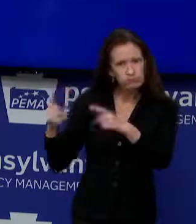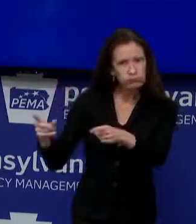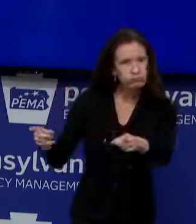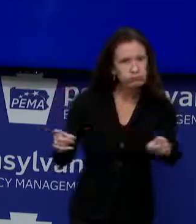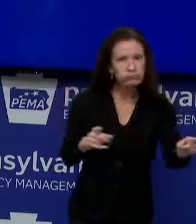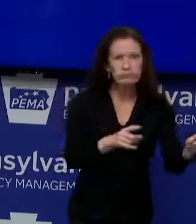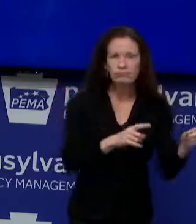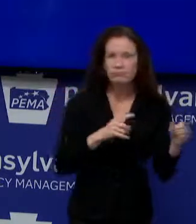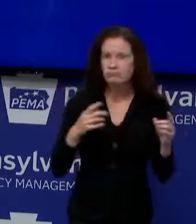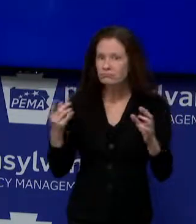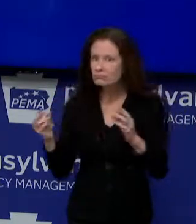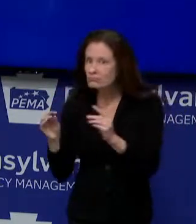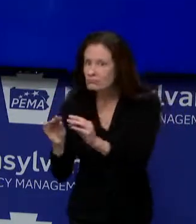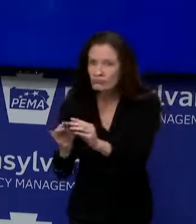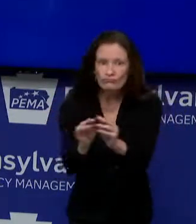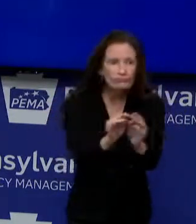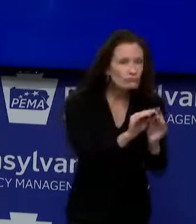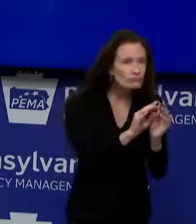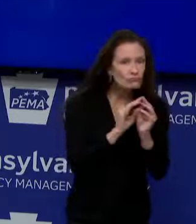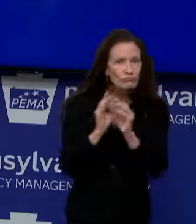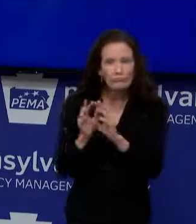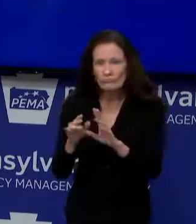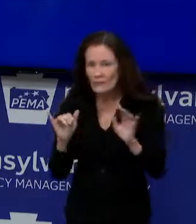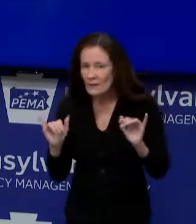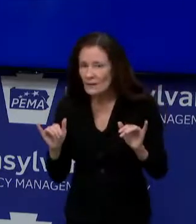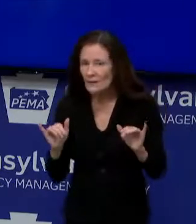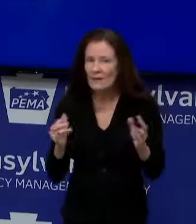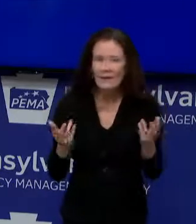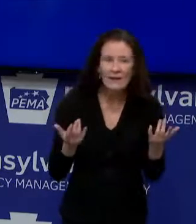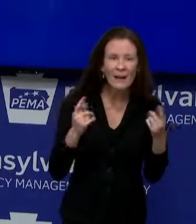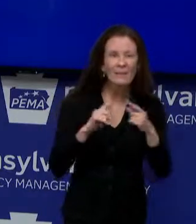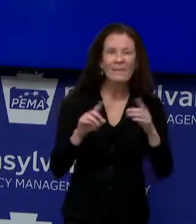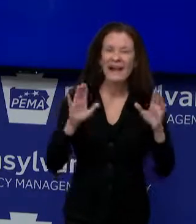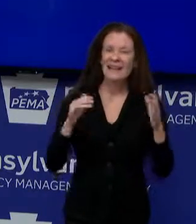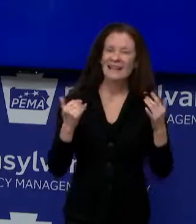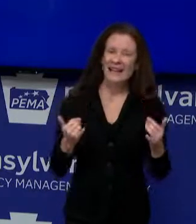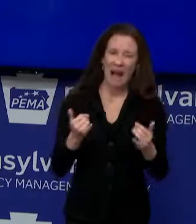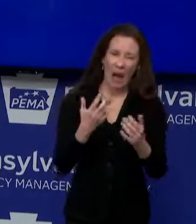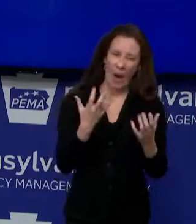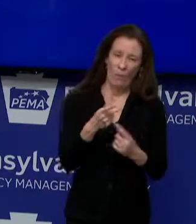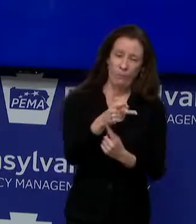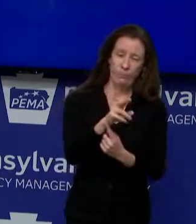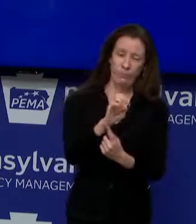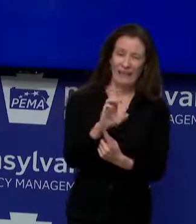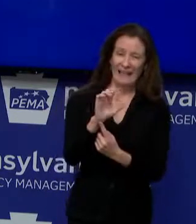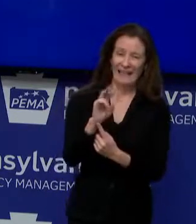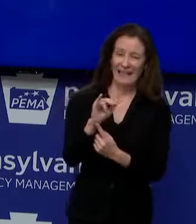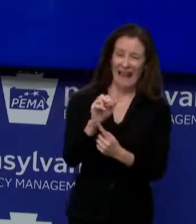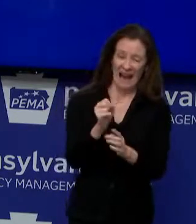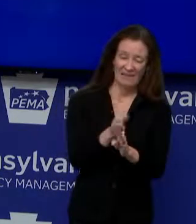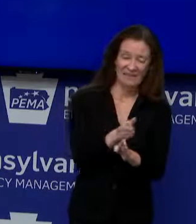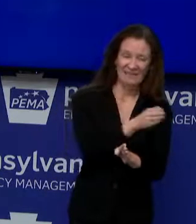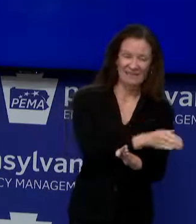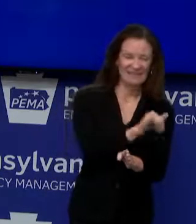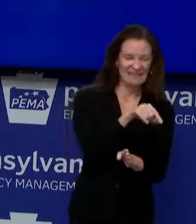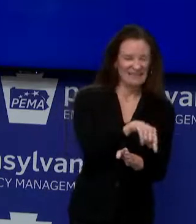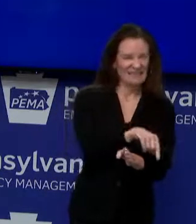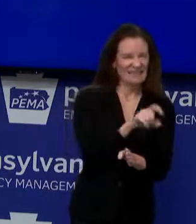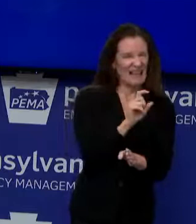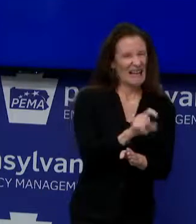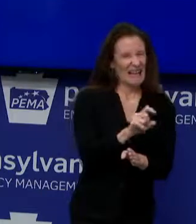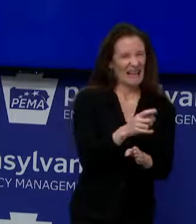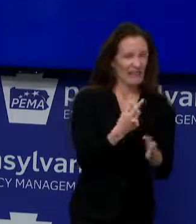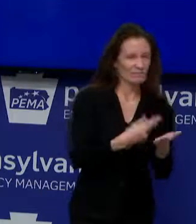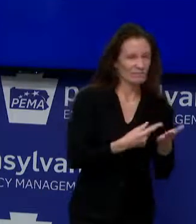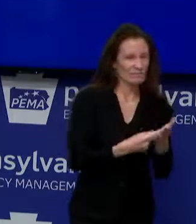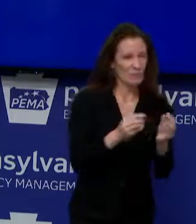that period. And counties, Republican and Democratic counties, were interested in having that done so that they could be ready to